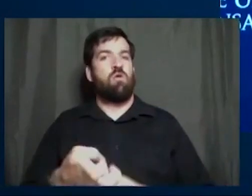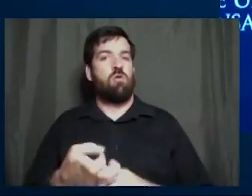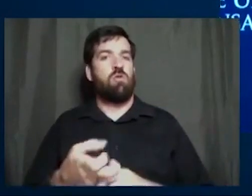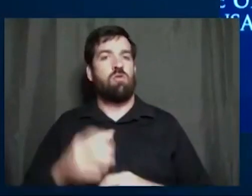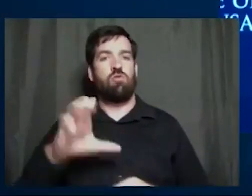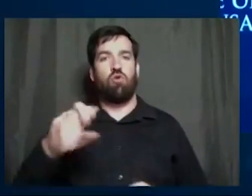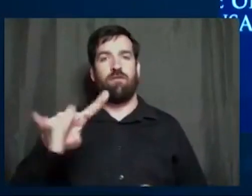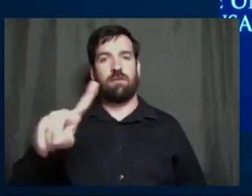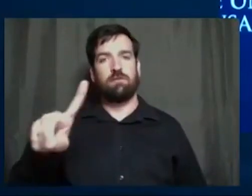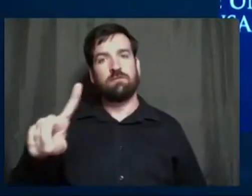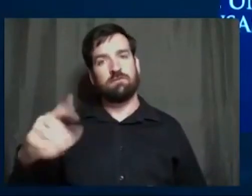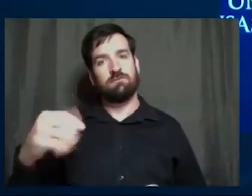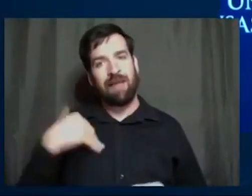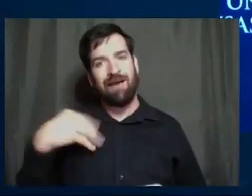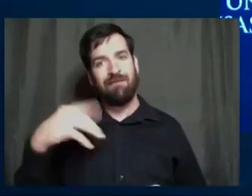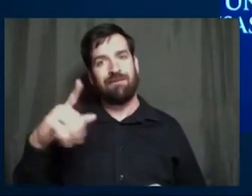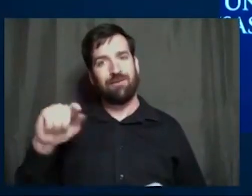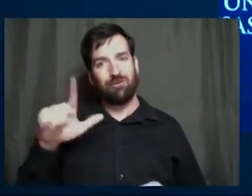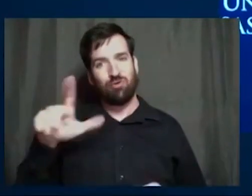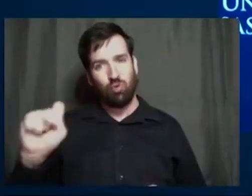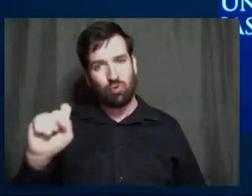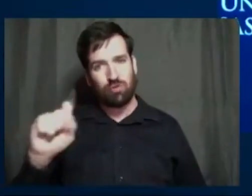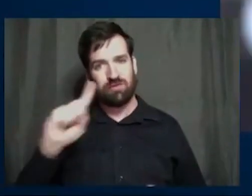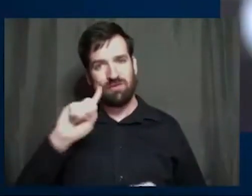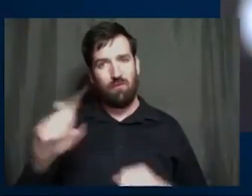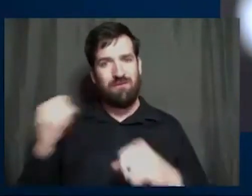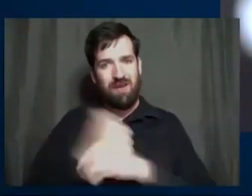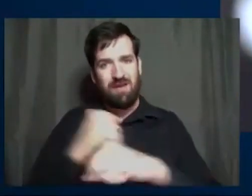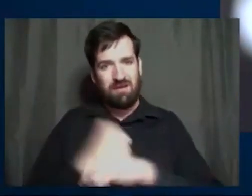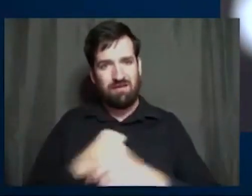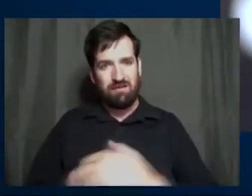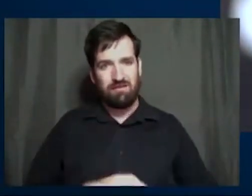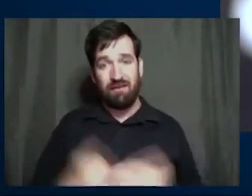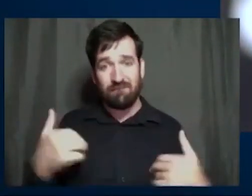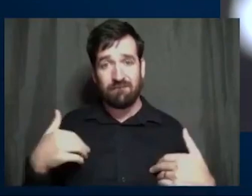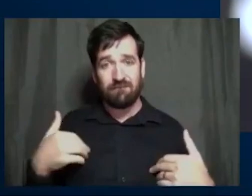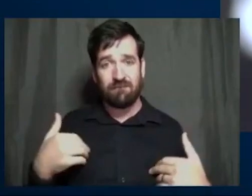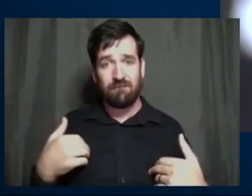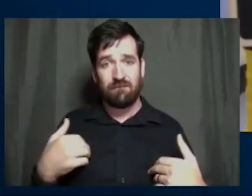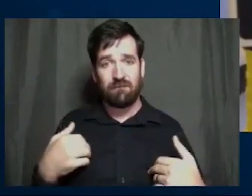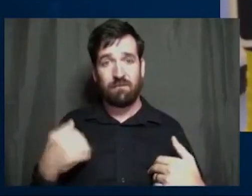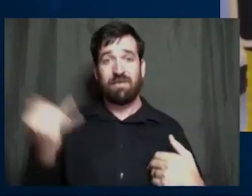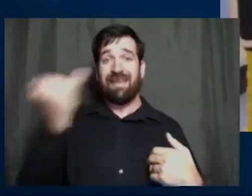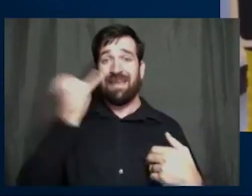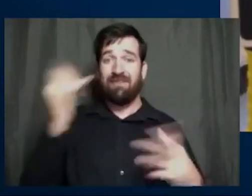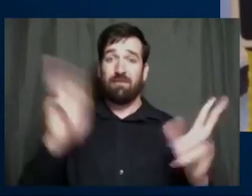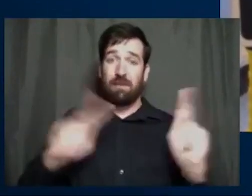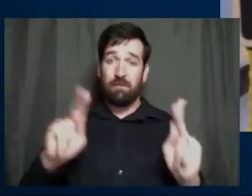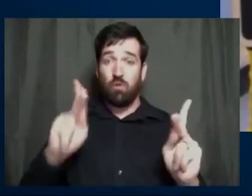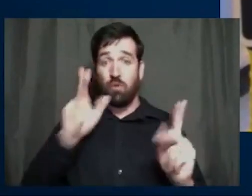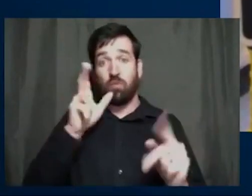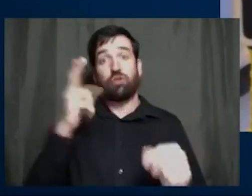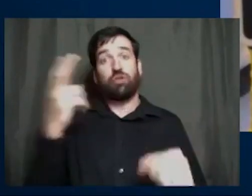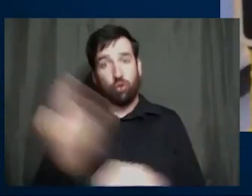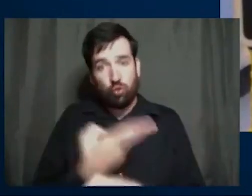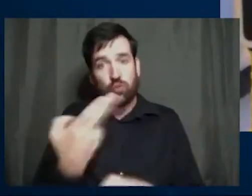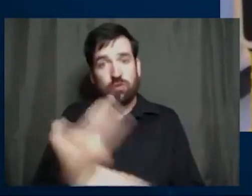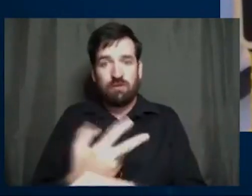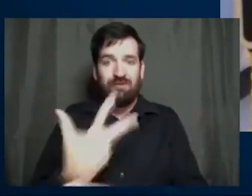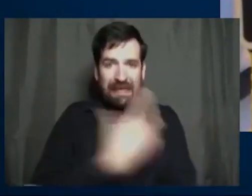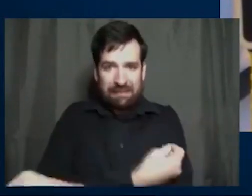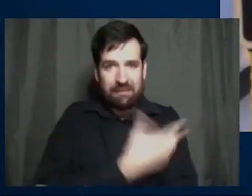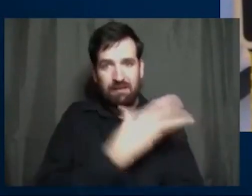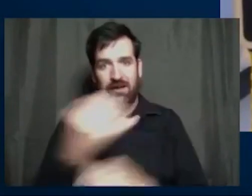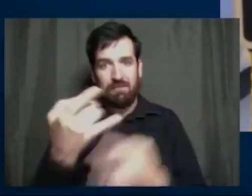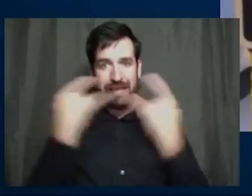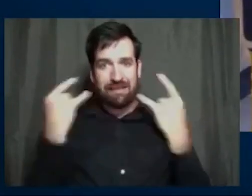some tools to fight back against this. And if people will make use of the vaccines and masking, we might not be there